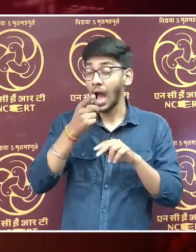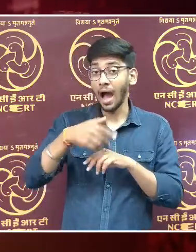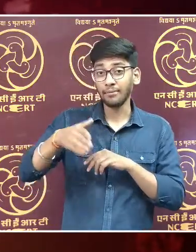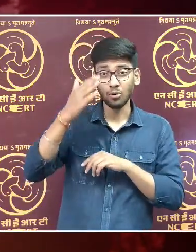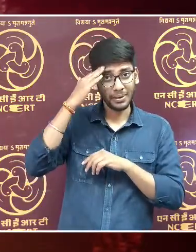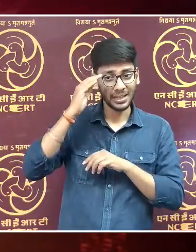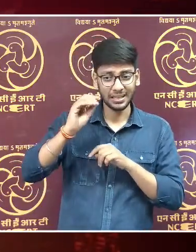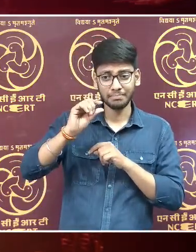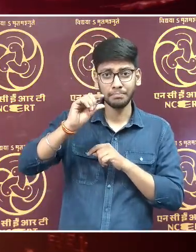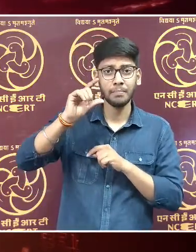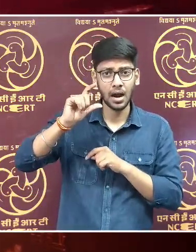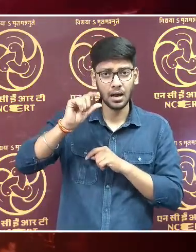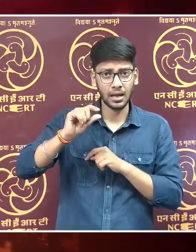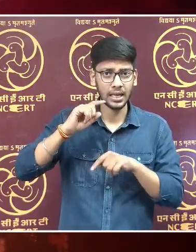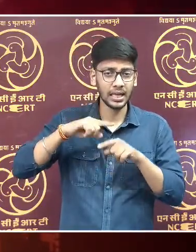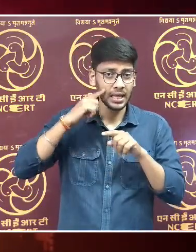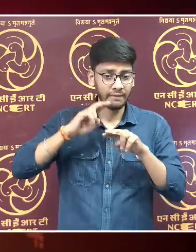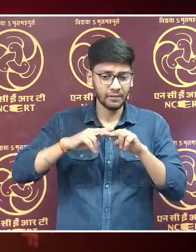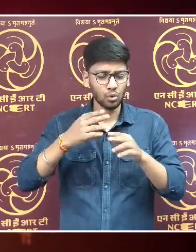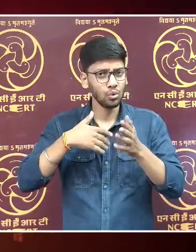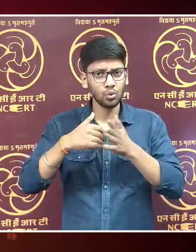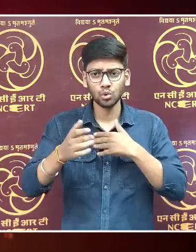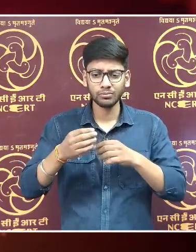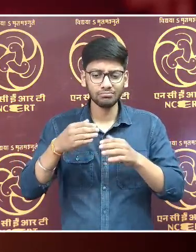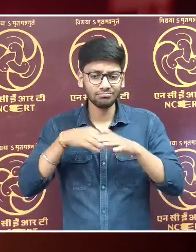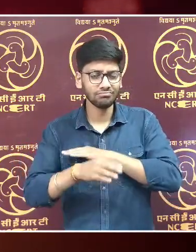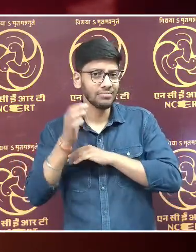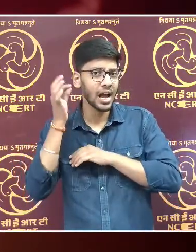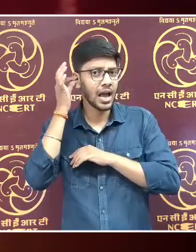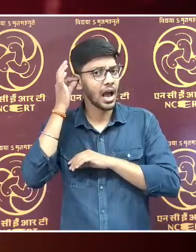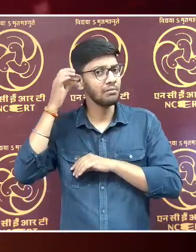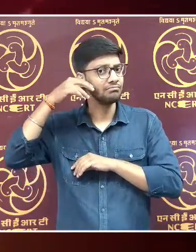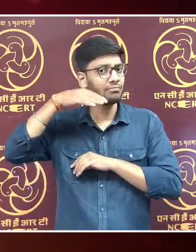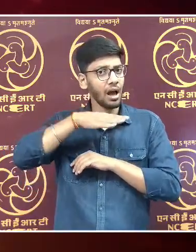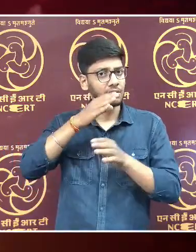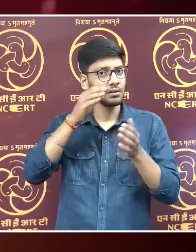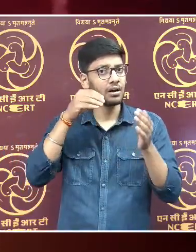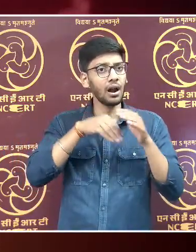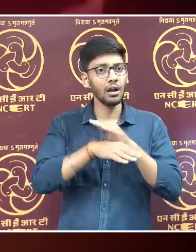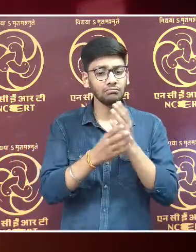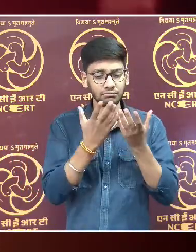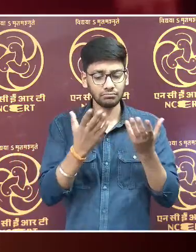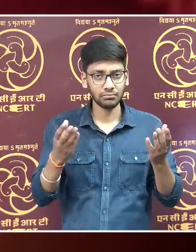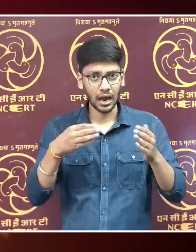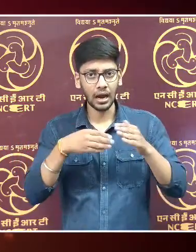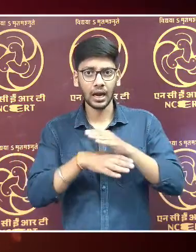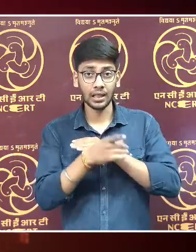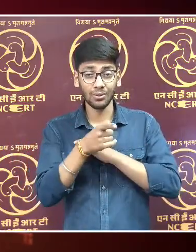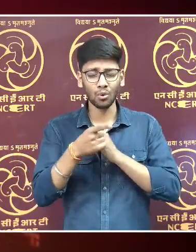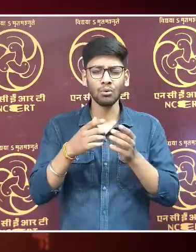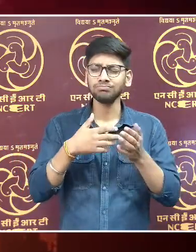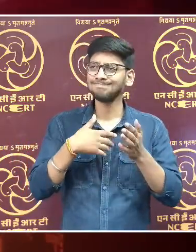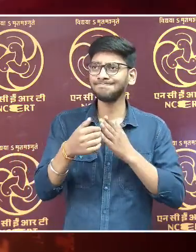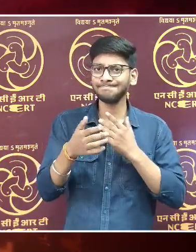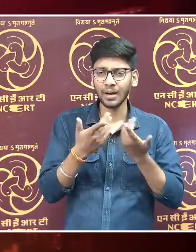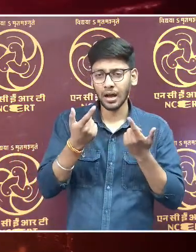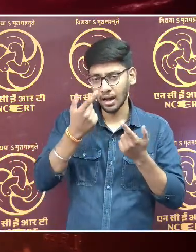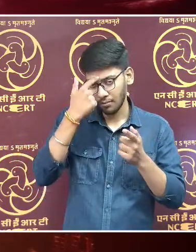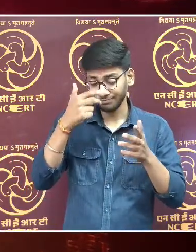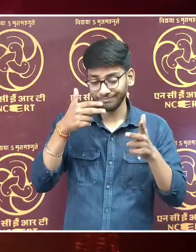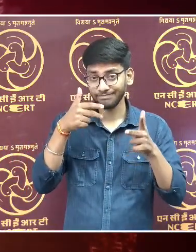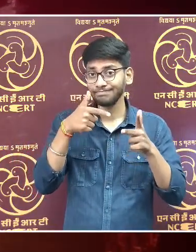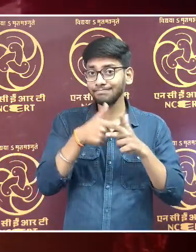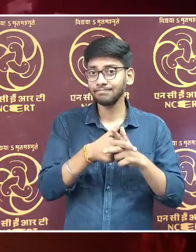so they try to put the earbuds into the ear canal and then they rupture the tympanic membrane. Then that will lead into a hearing loss which